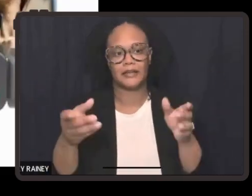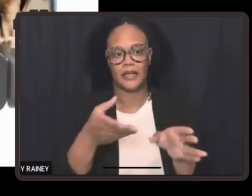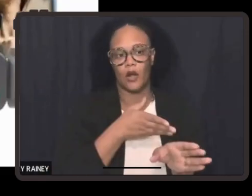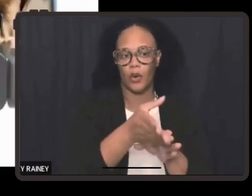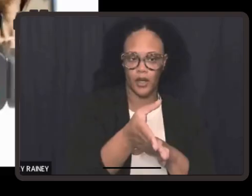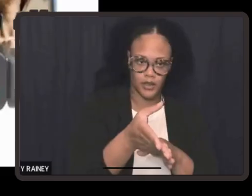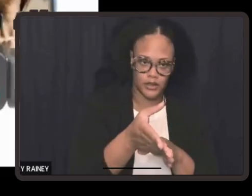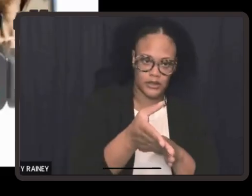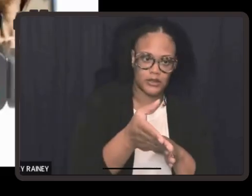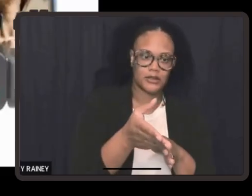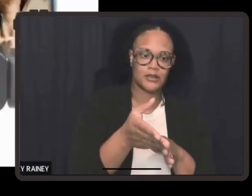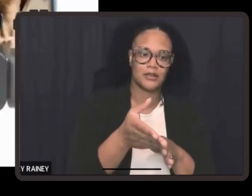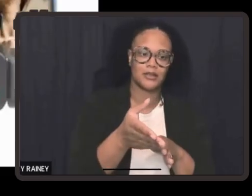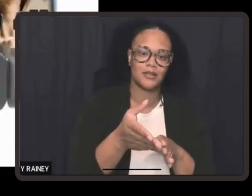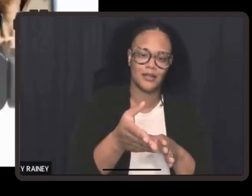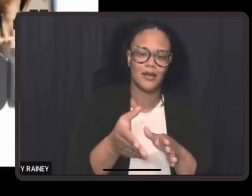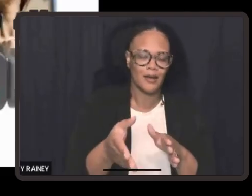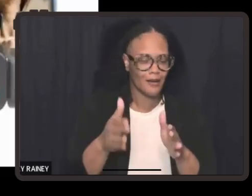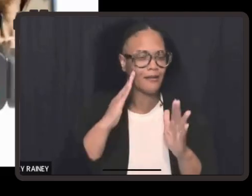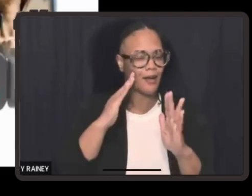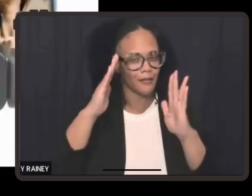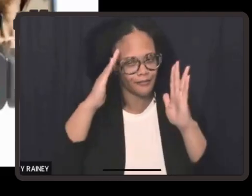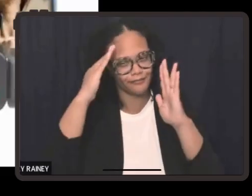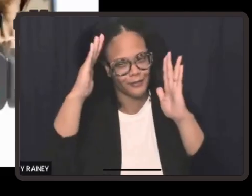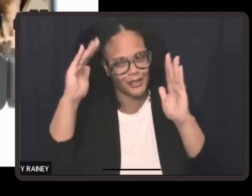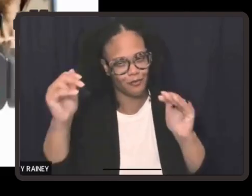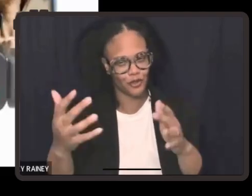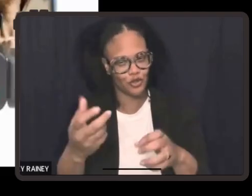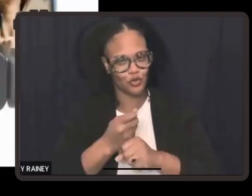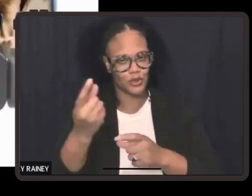and I'd be very happy to, you know,